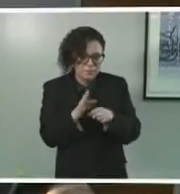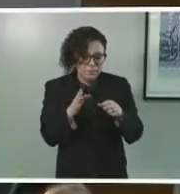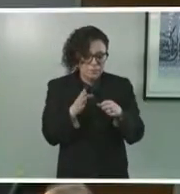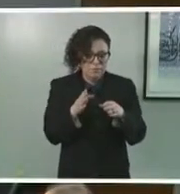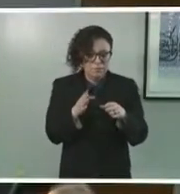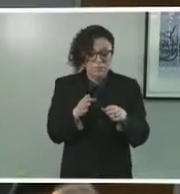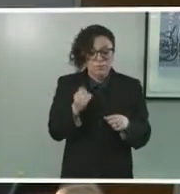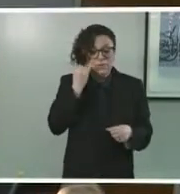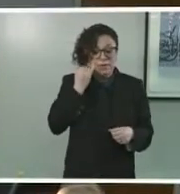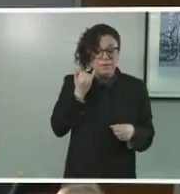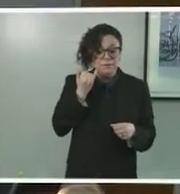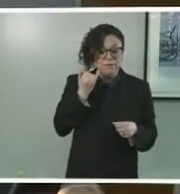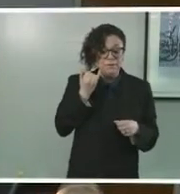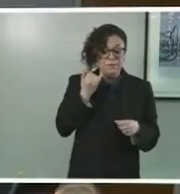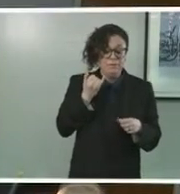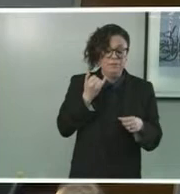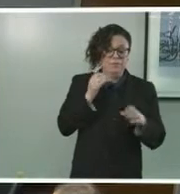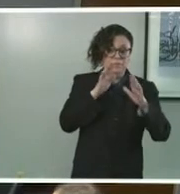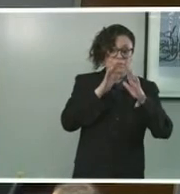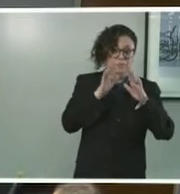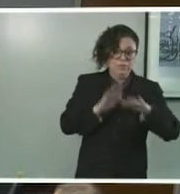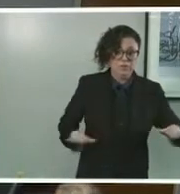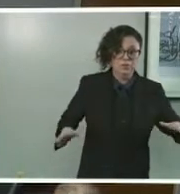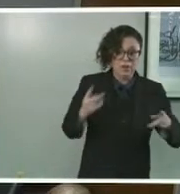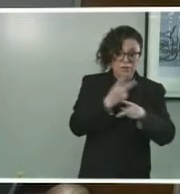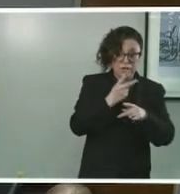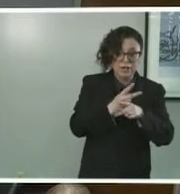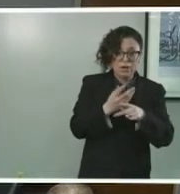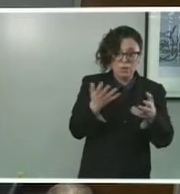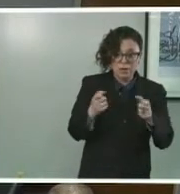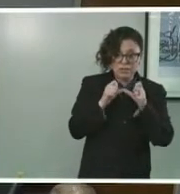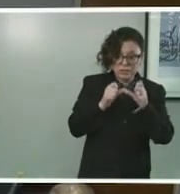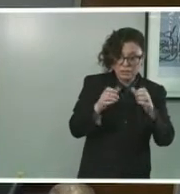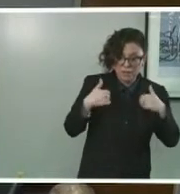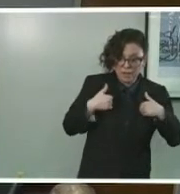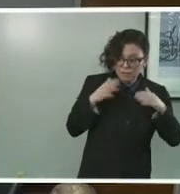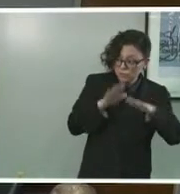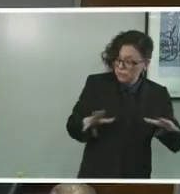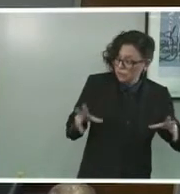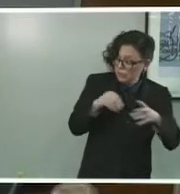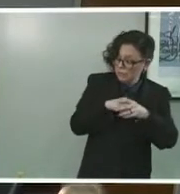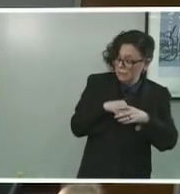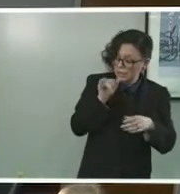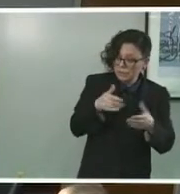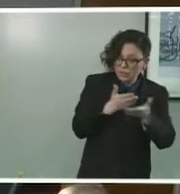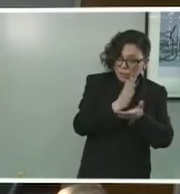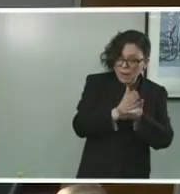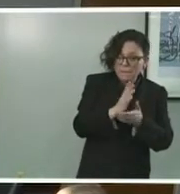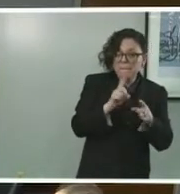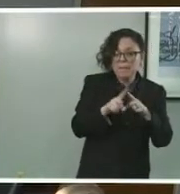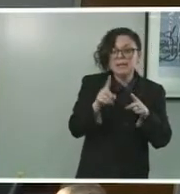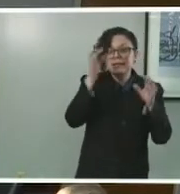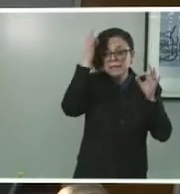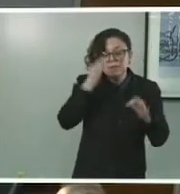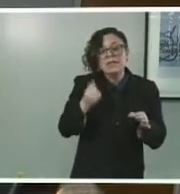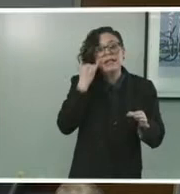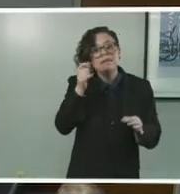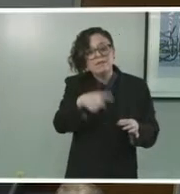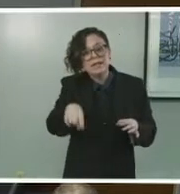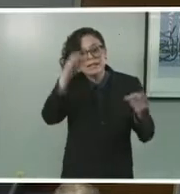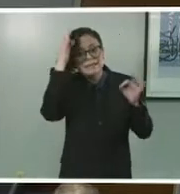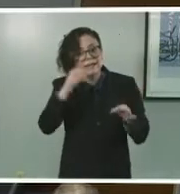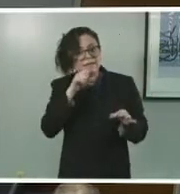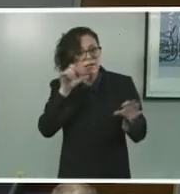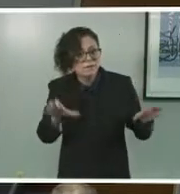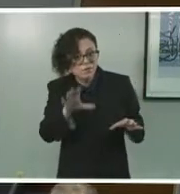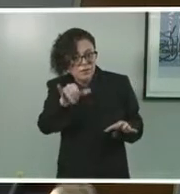even if a child care facility wanted to continue having children in, that would be okay. Yes. But certainly if they made the decision not to do